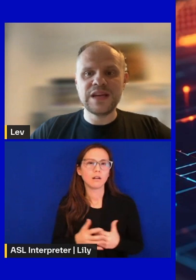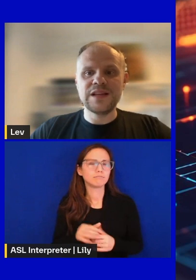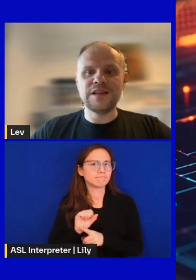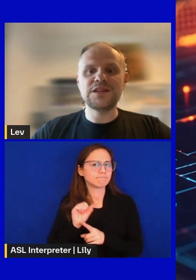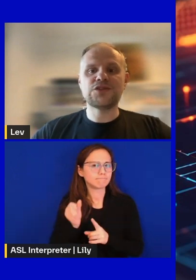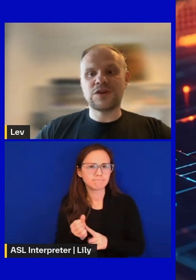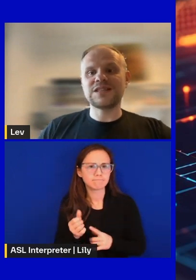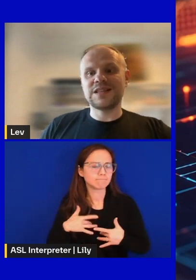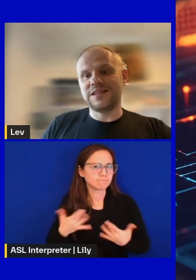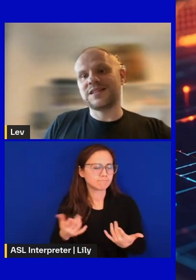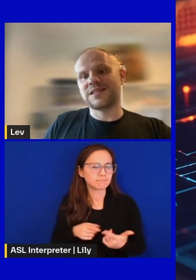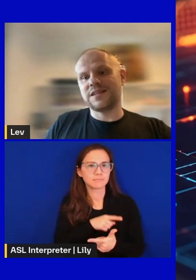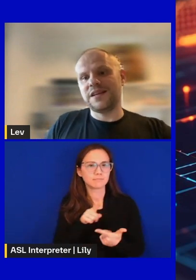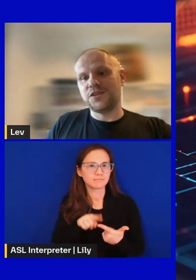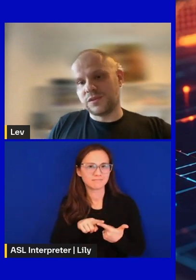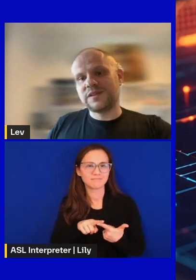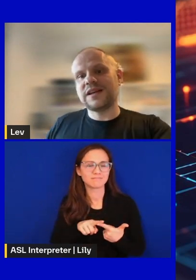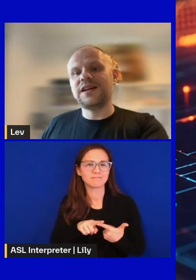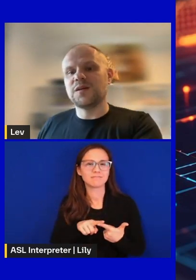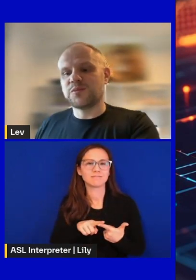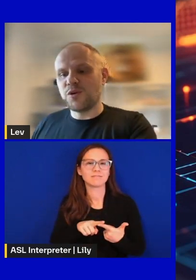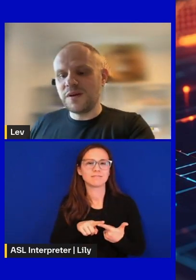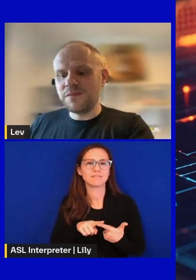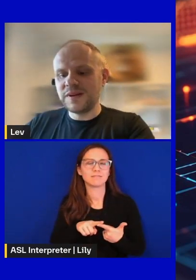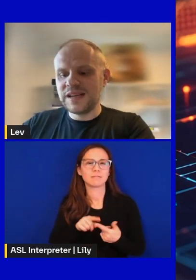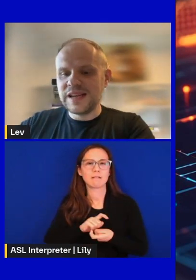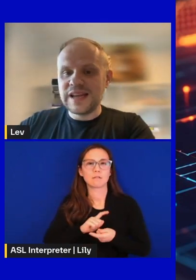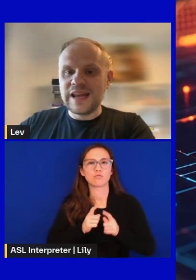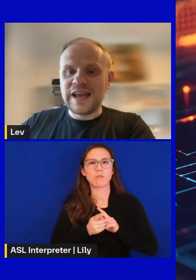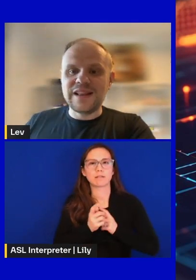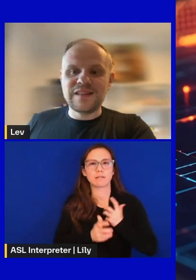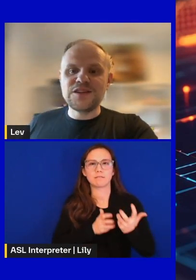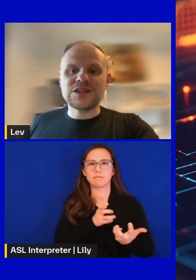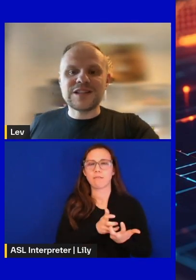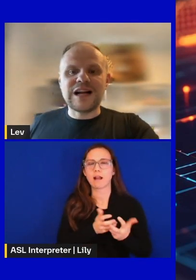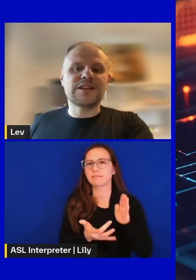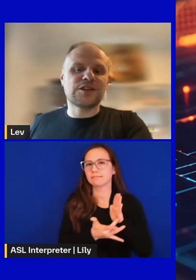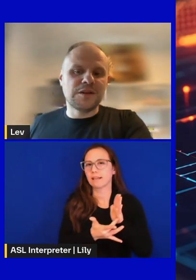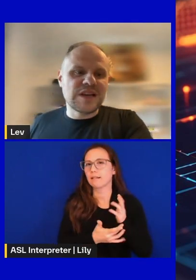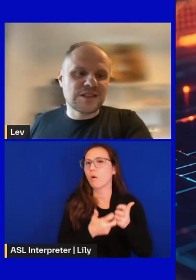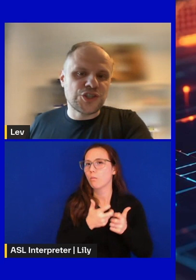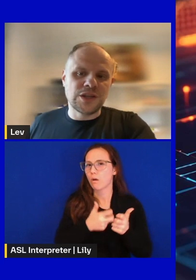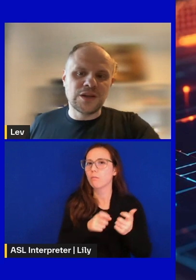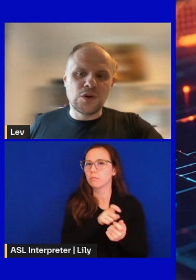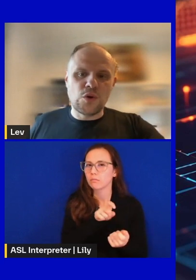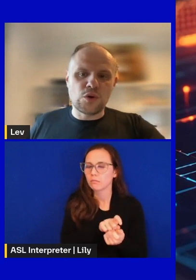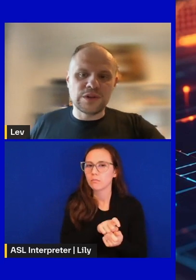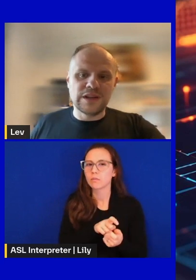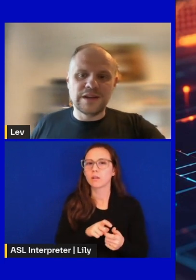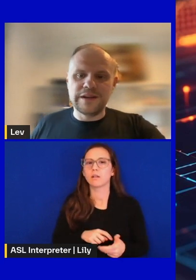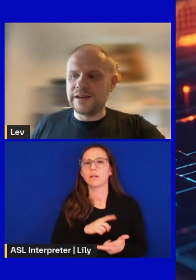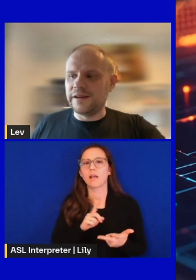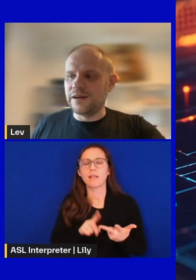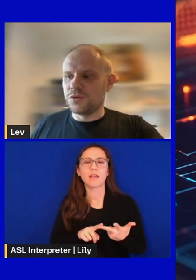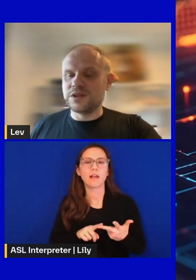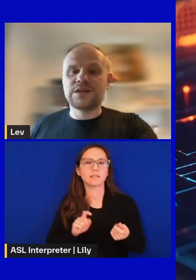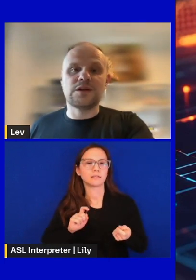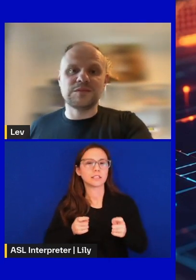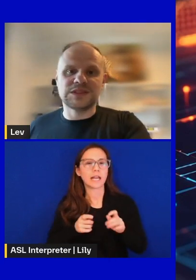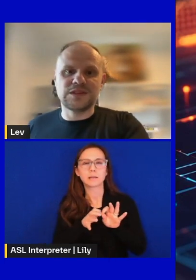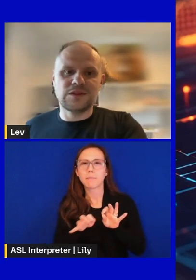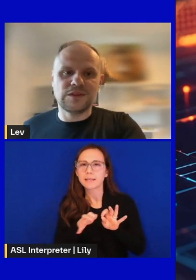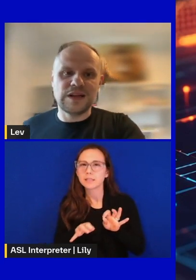scenario? Then translate this into technical problem, and then just alter the messaging or